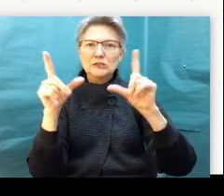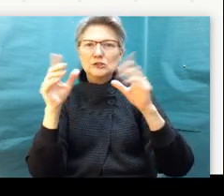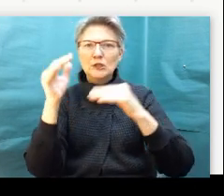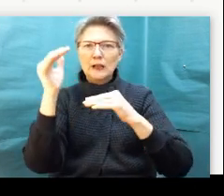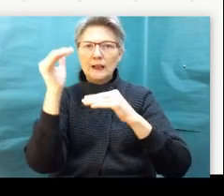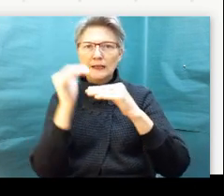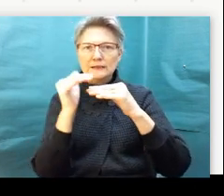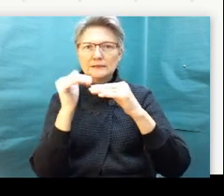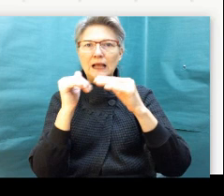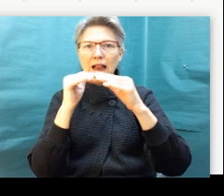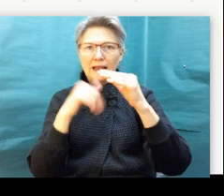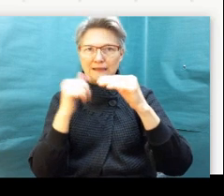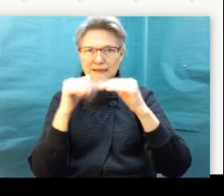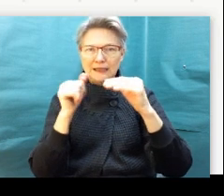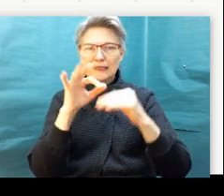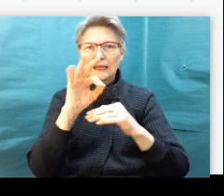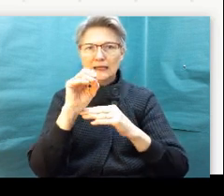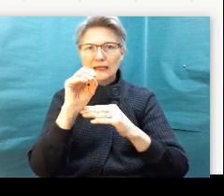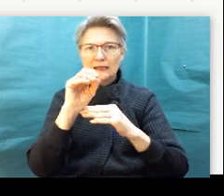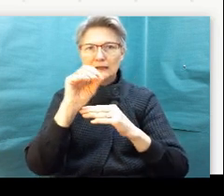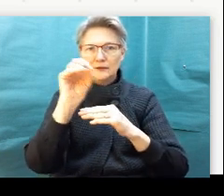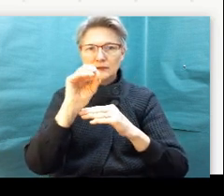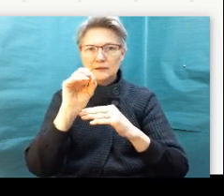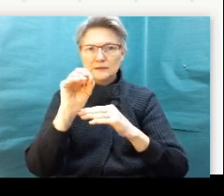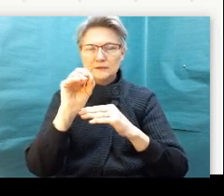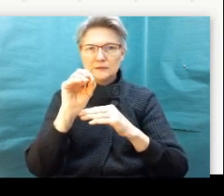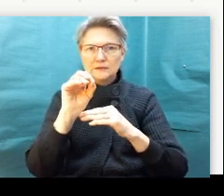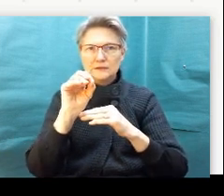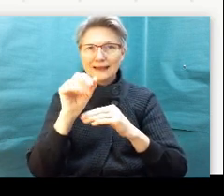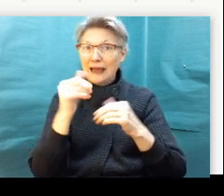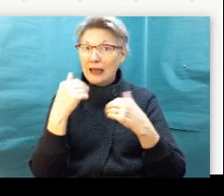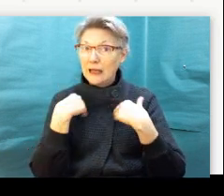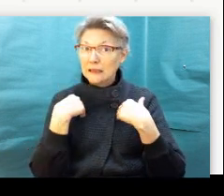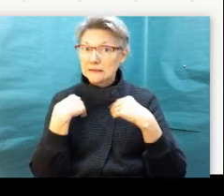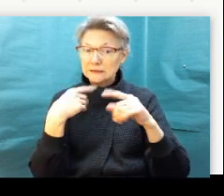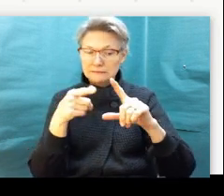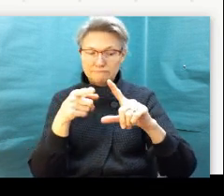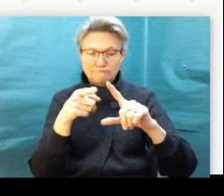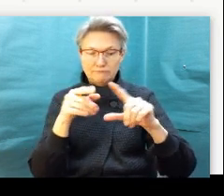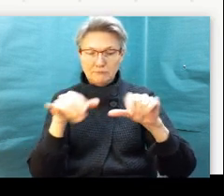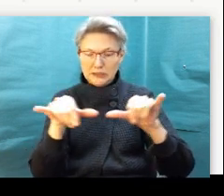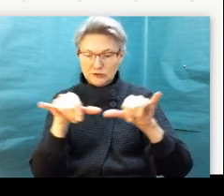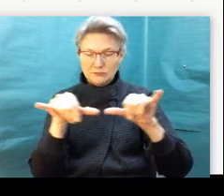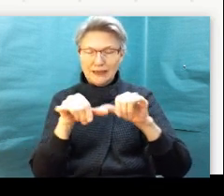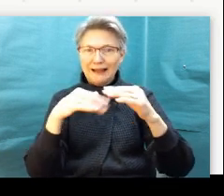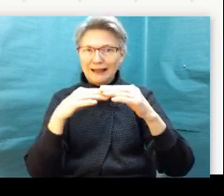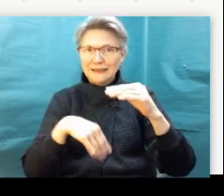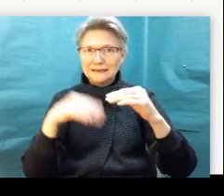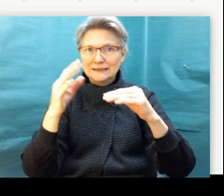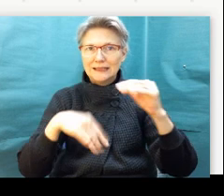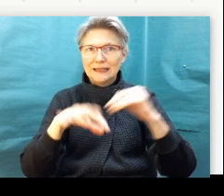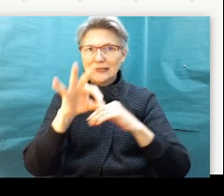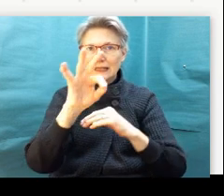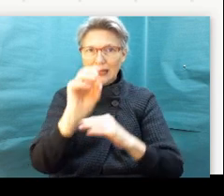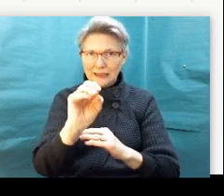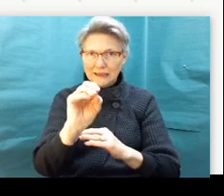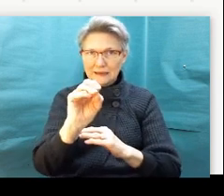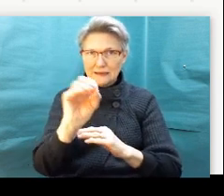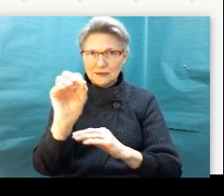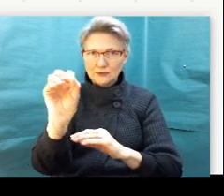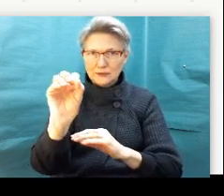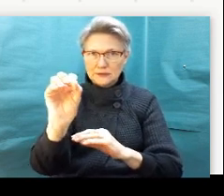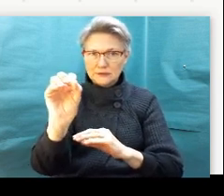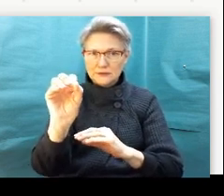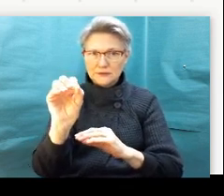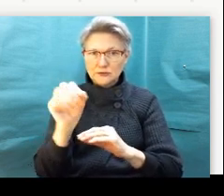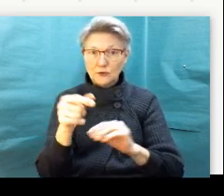here. So an acute angle is an angle that has a measurement less than 90 degrees. So